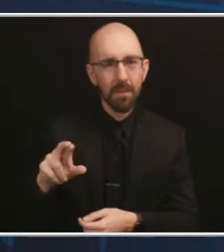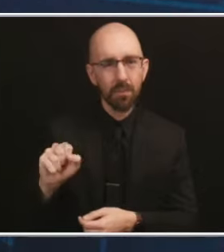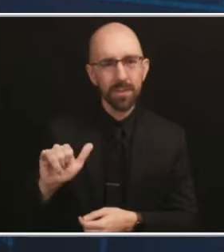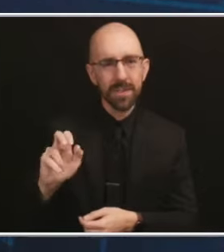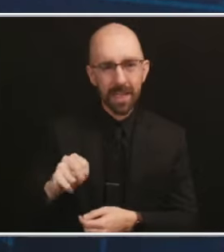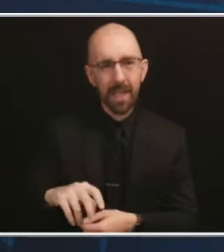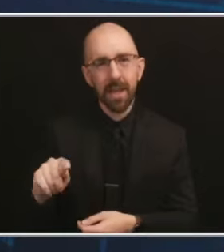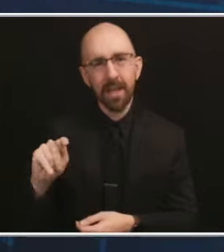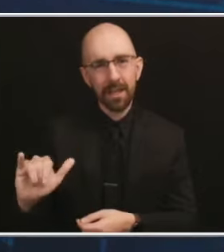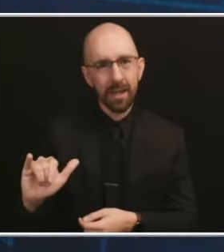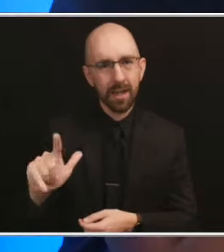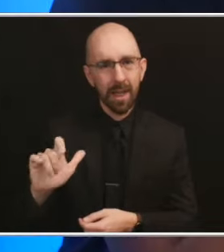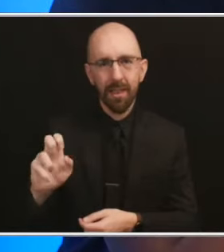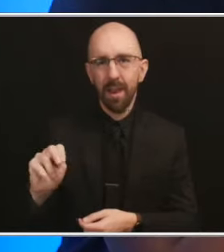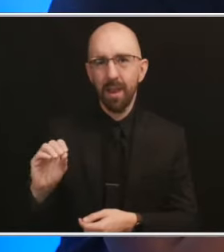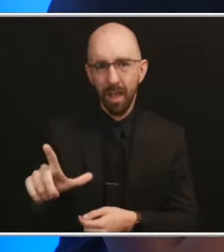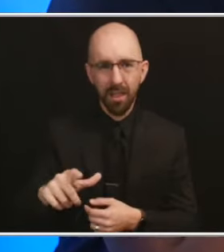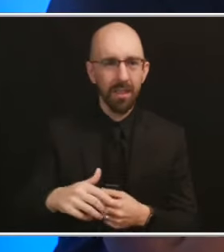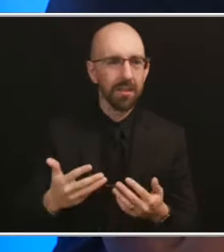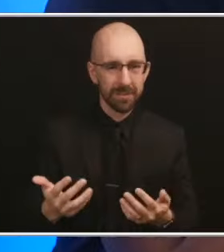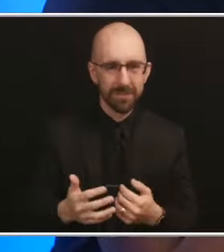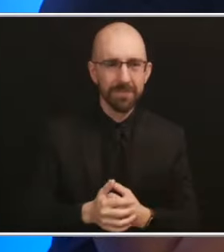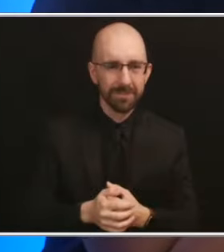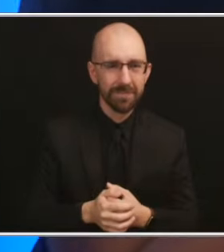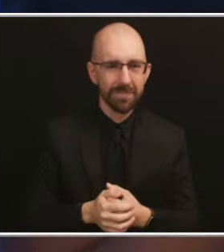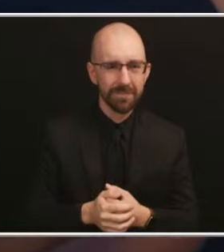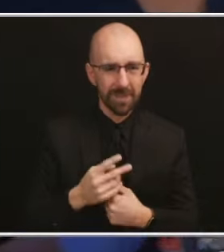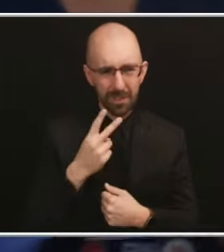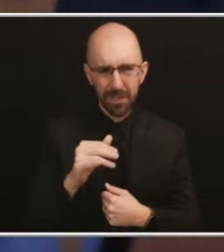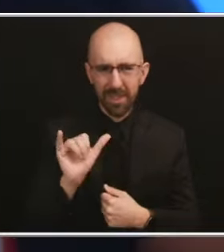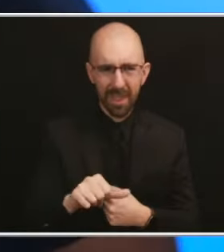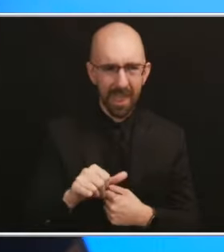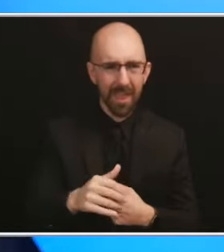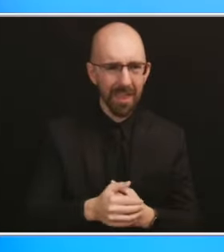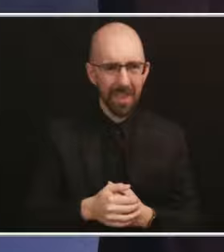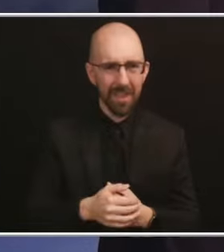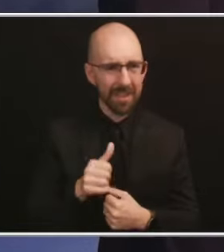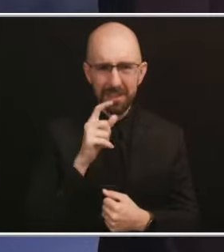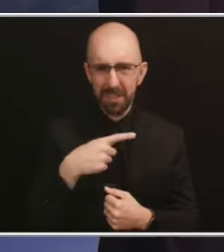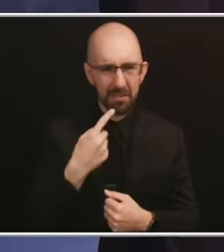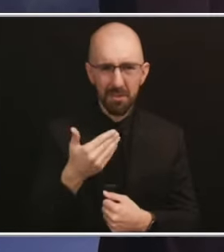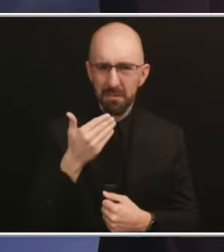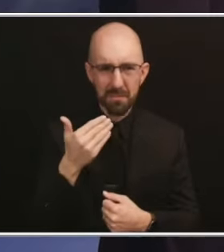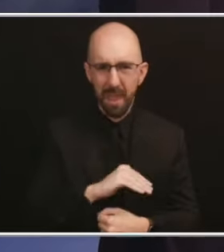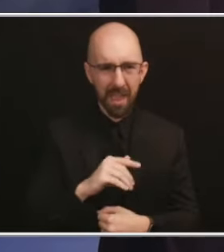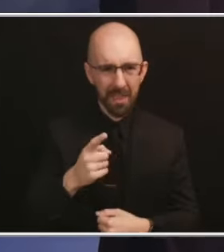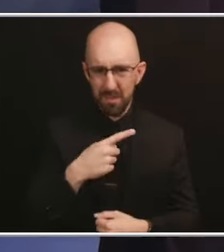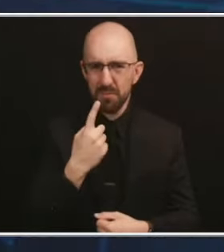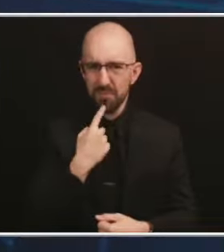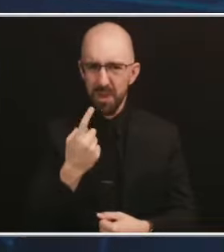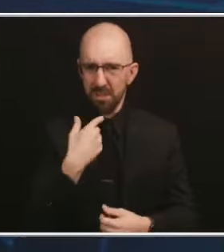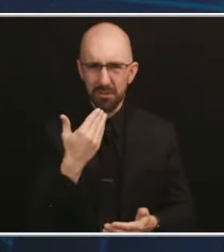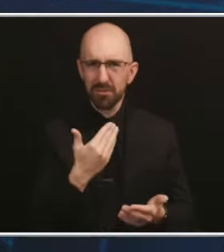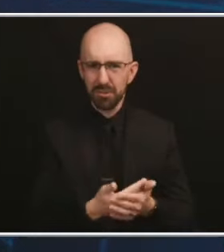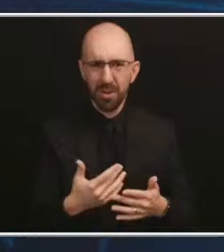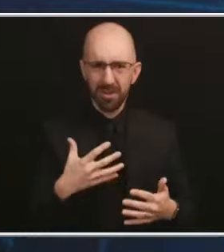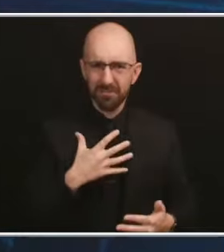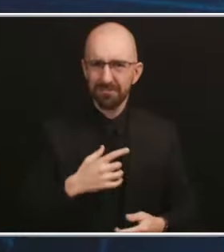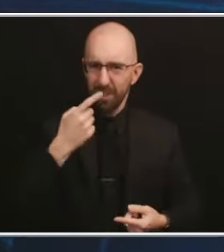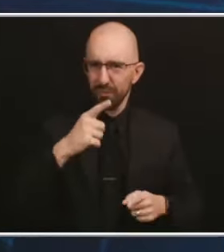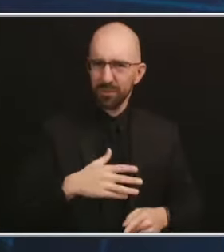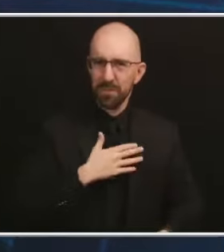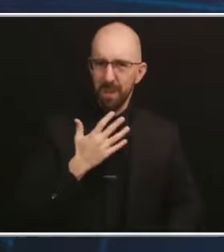kidding. Oh, look at that red Kansas. It doesn't look bad. I went to Mizzou. How about it? I can do it, man. Oh, wow.